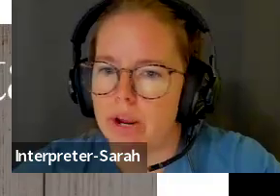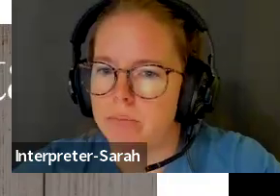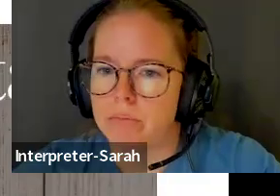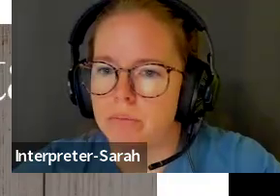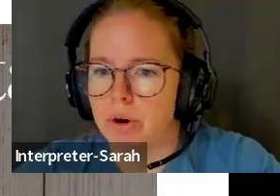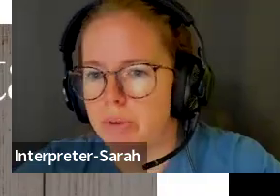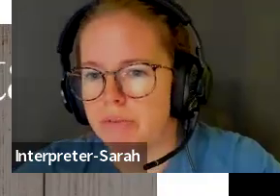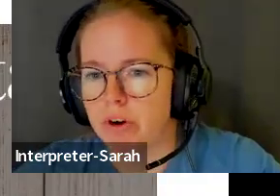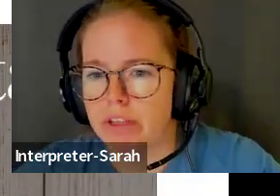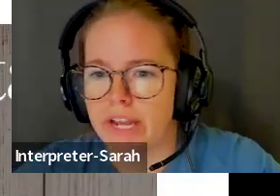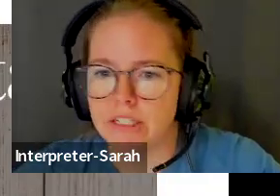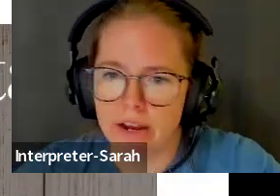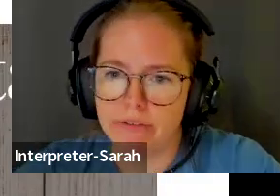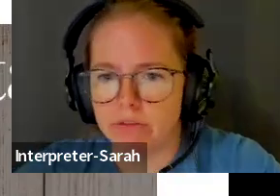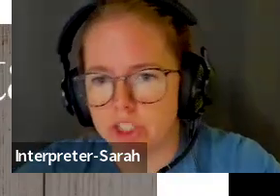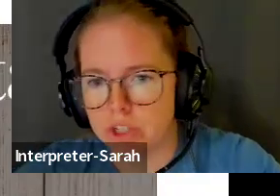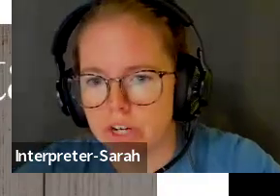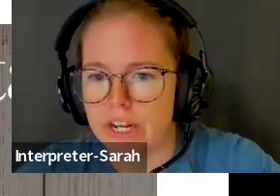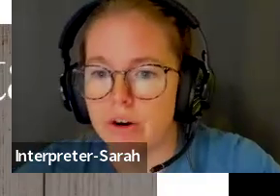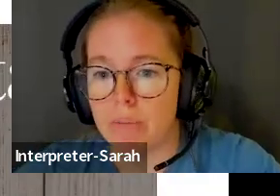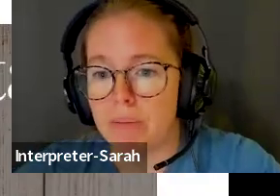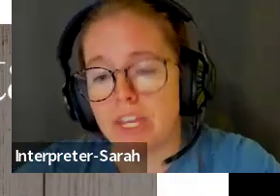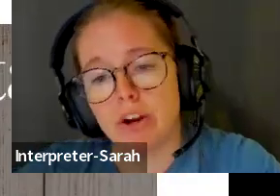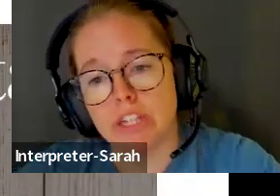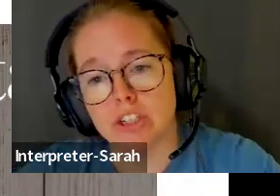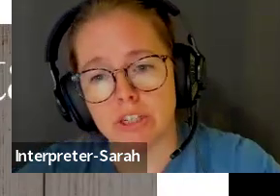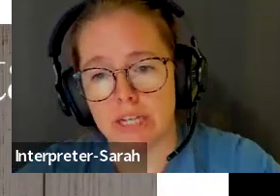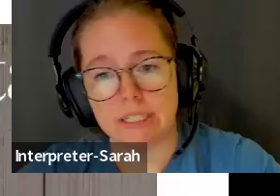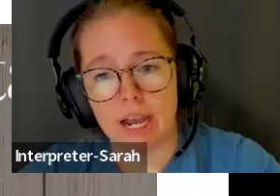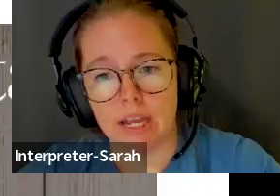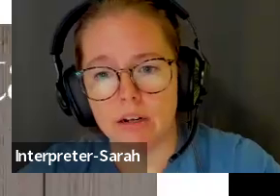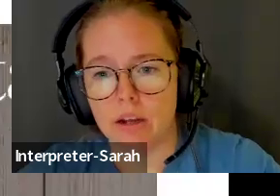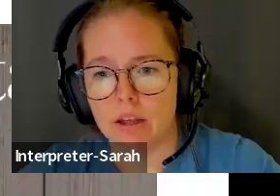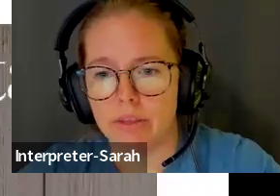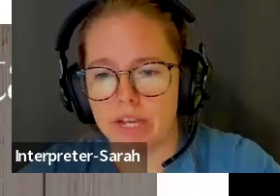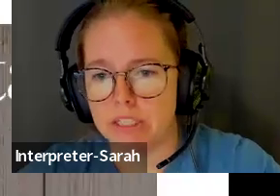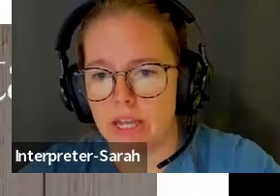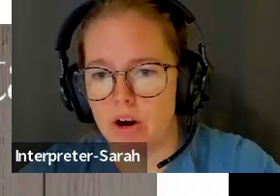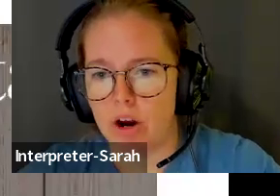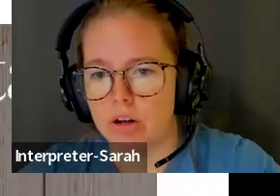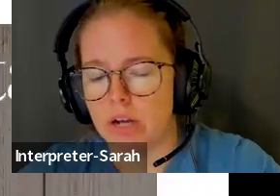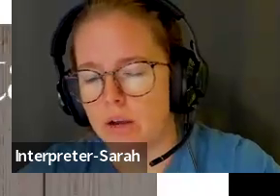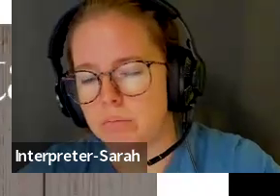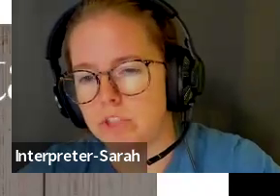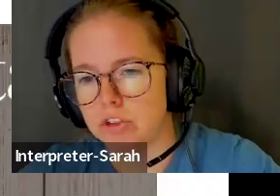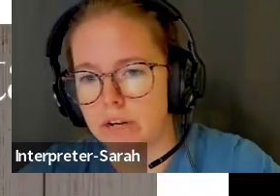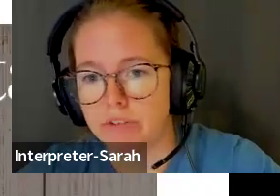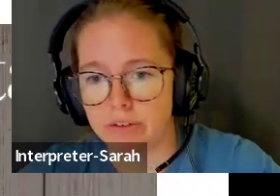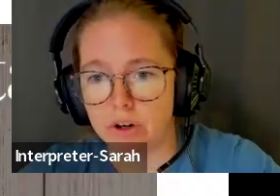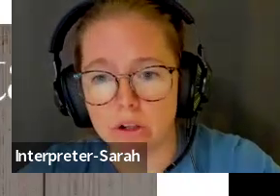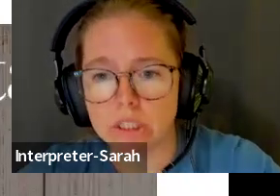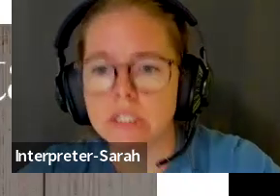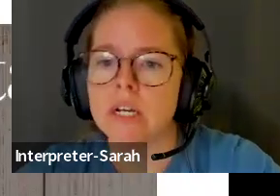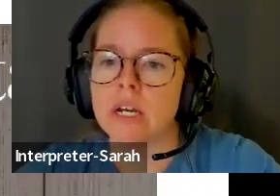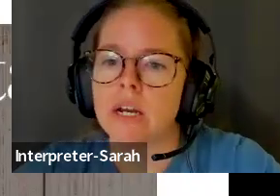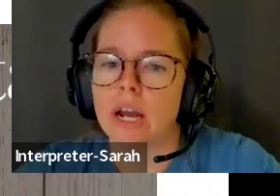of programming for like deaf children, or maybe hearing children that sign because they are children of